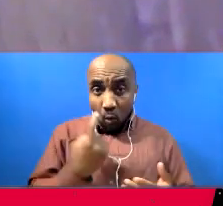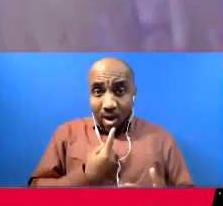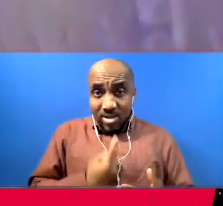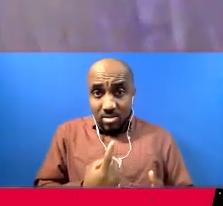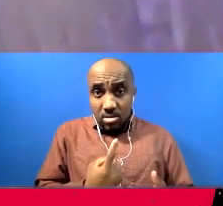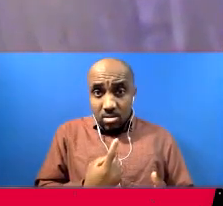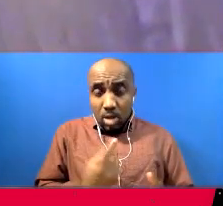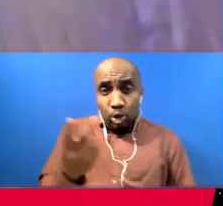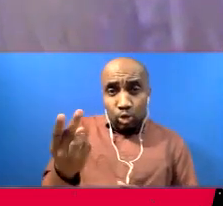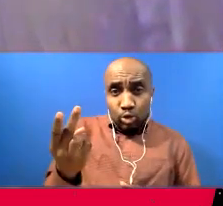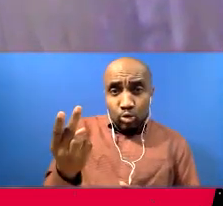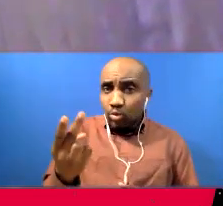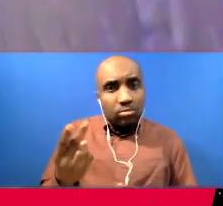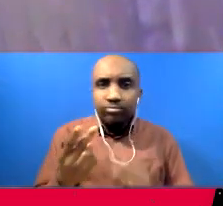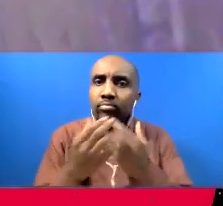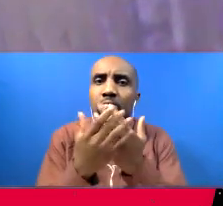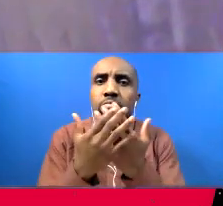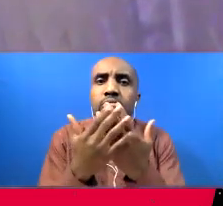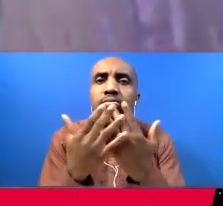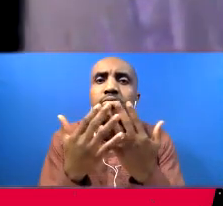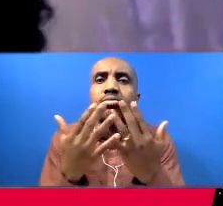or for a couple, it's something that affects